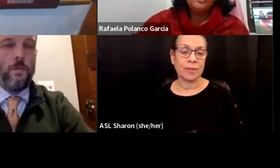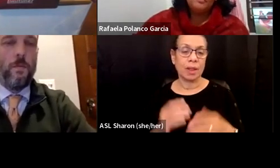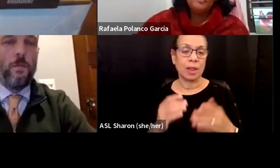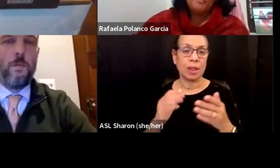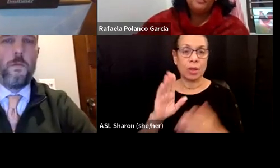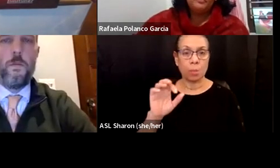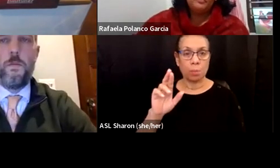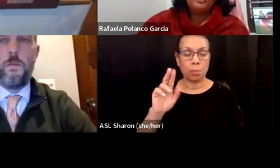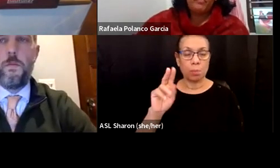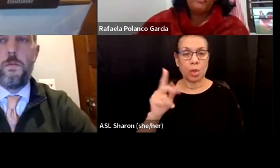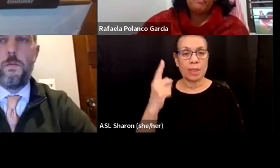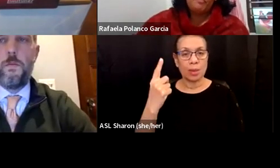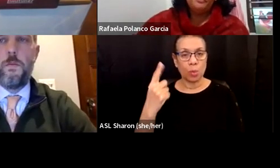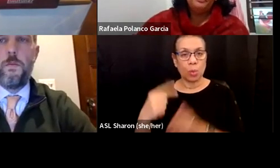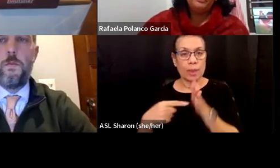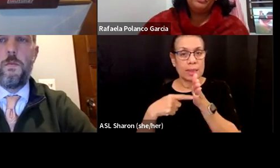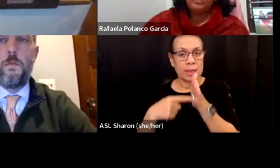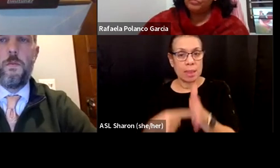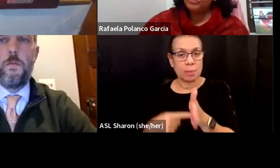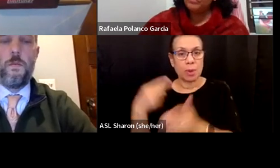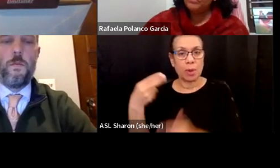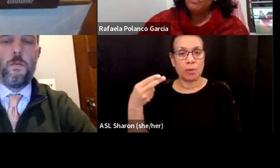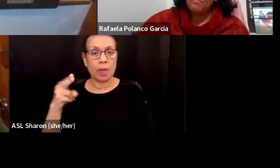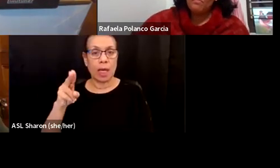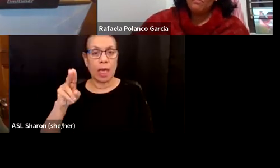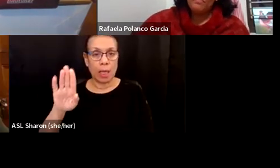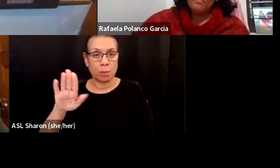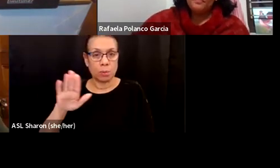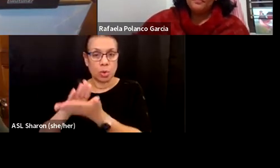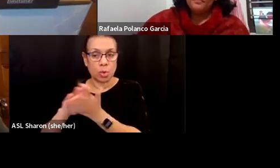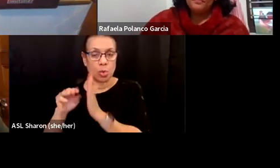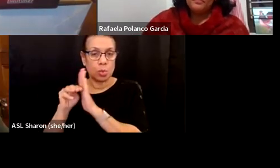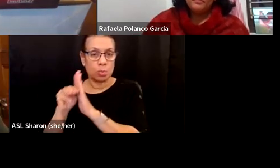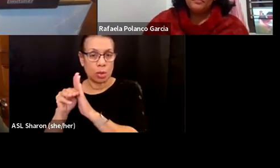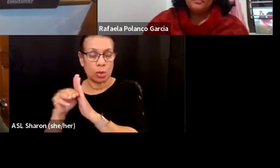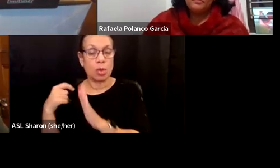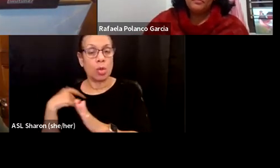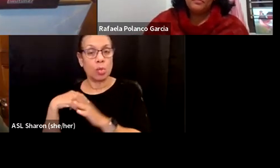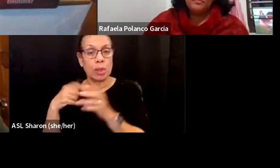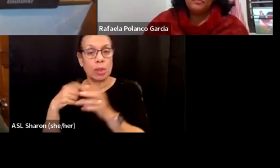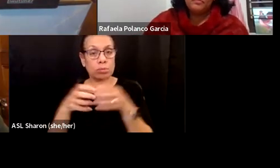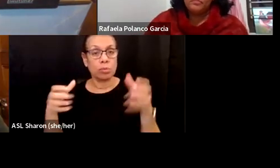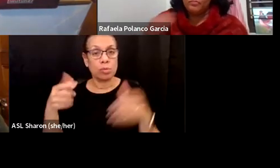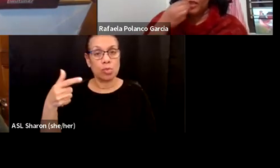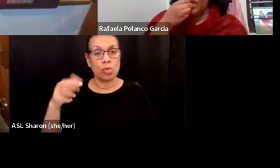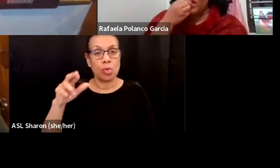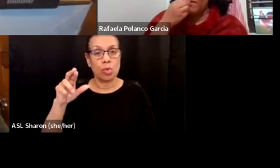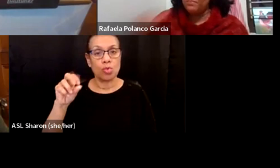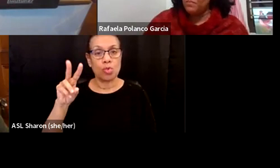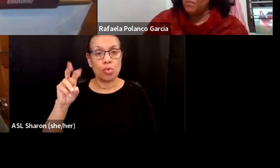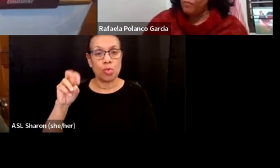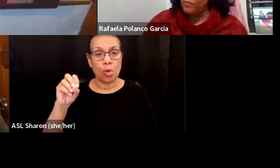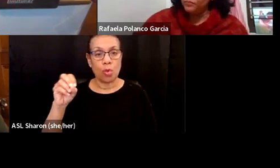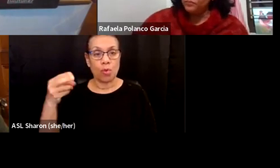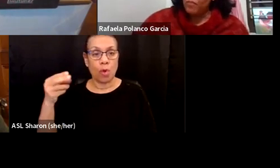school model and we expanded in the grove hall schools this year so we have 14 schools that